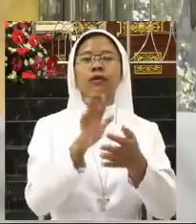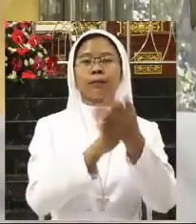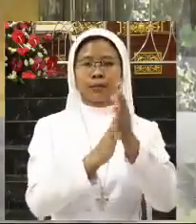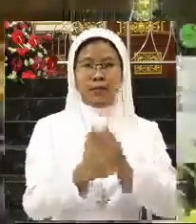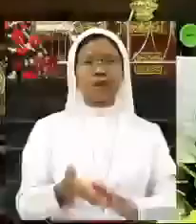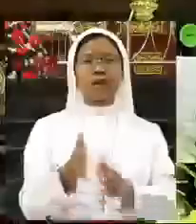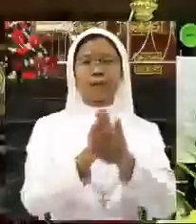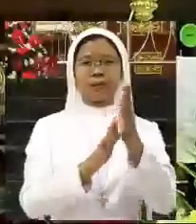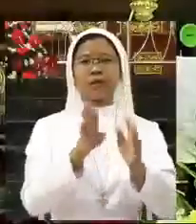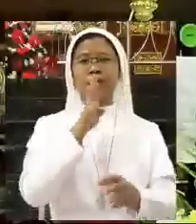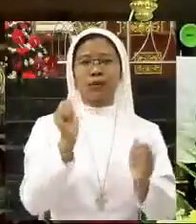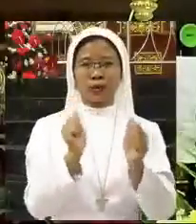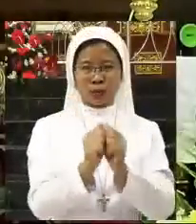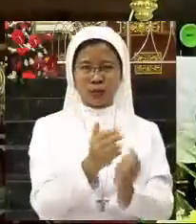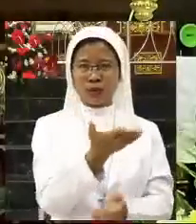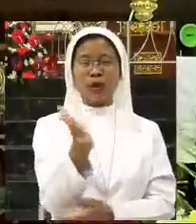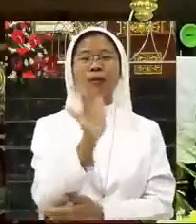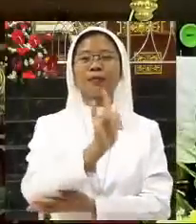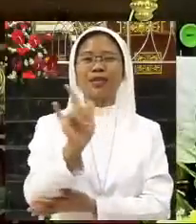of peace.